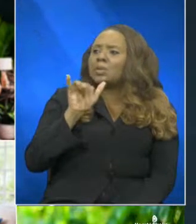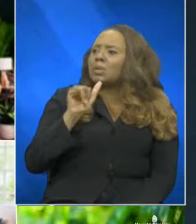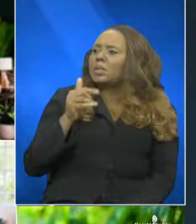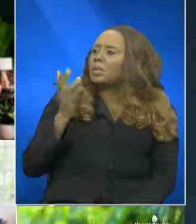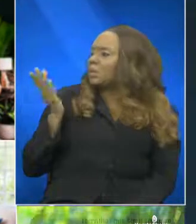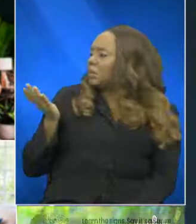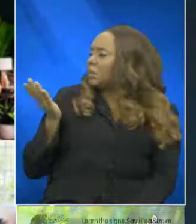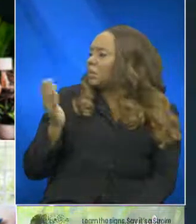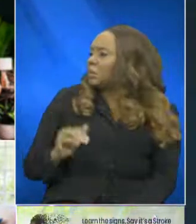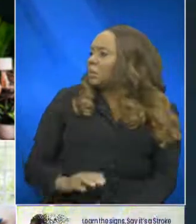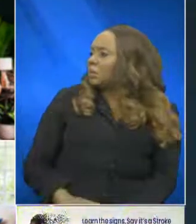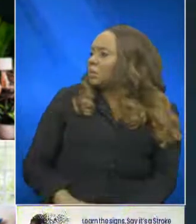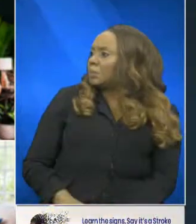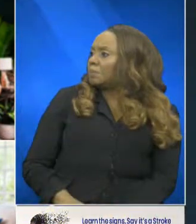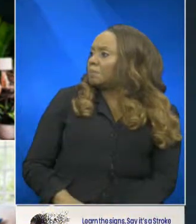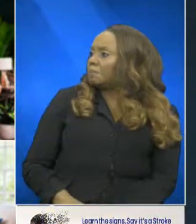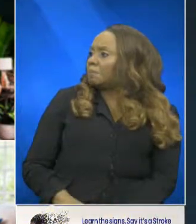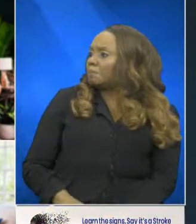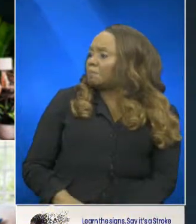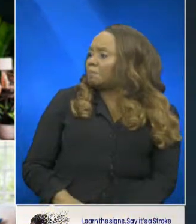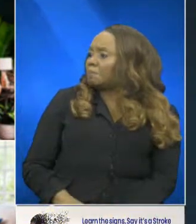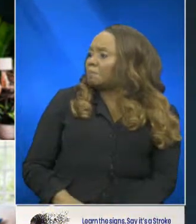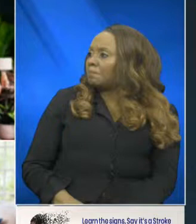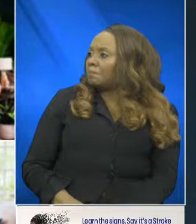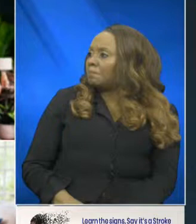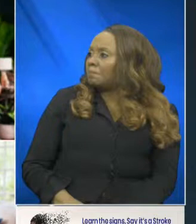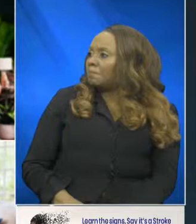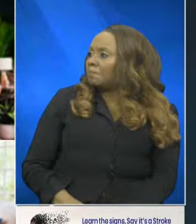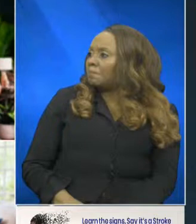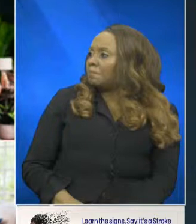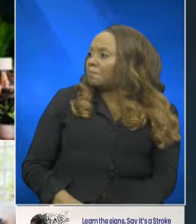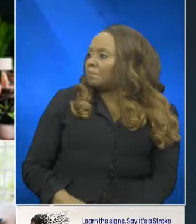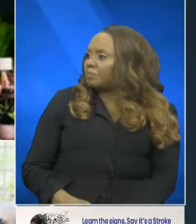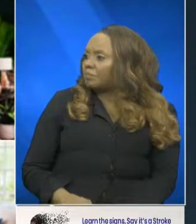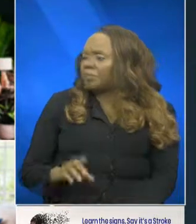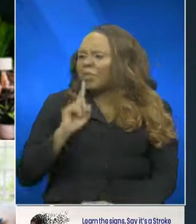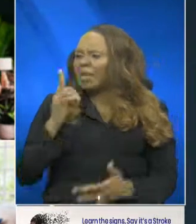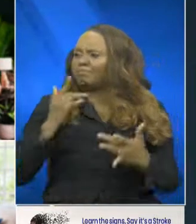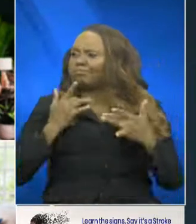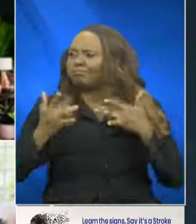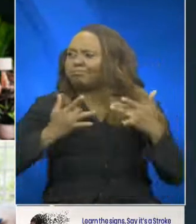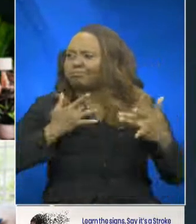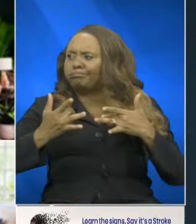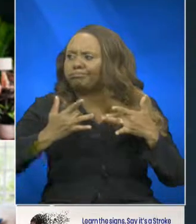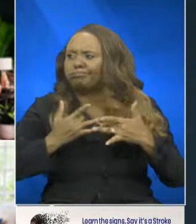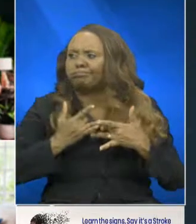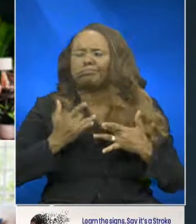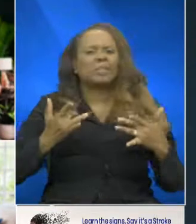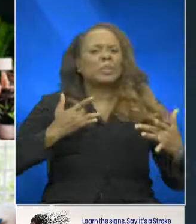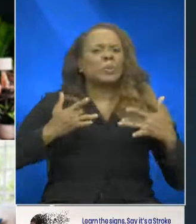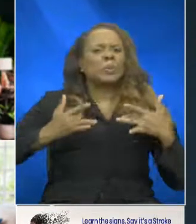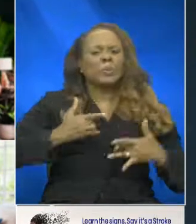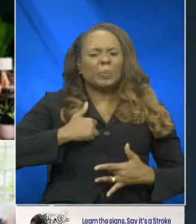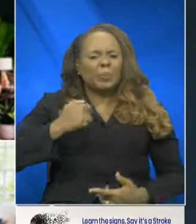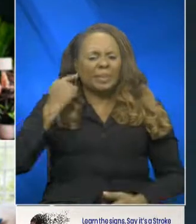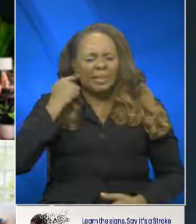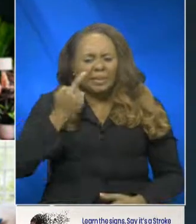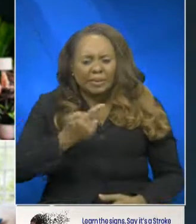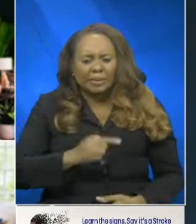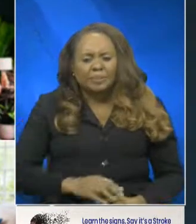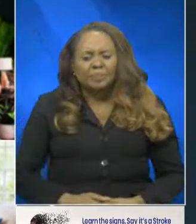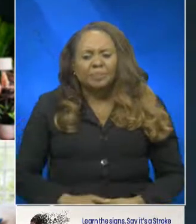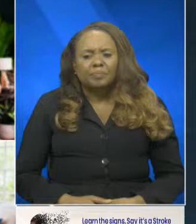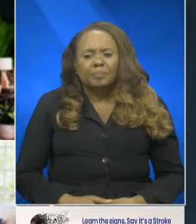Yes, I'm very concerned when I hear this. Remember, we were talking about the modifiable risk